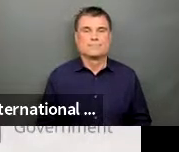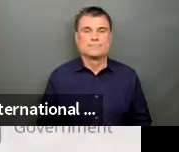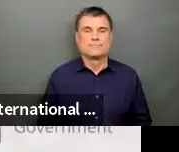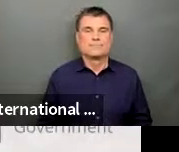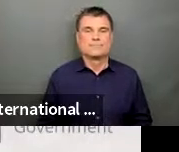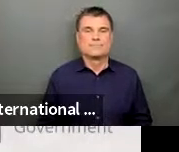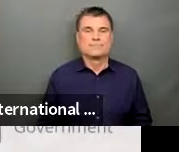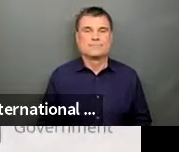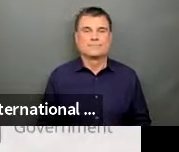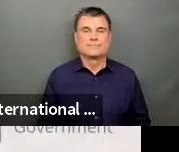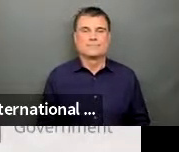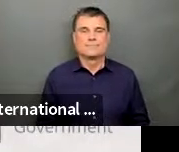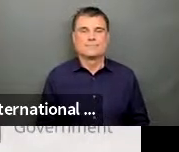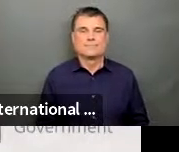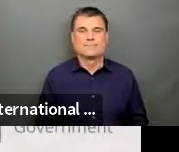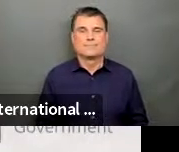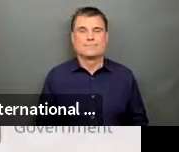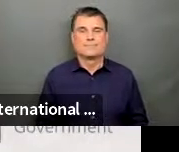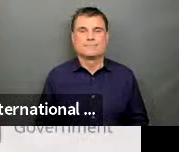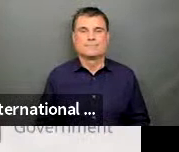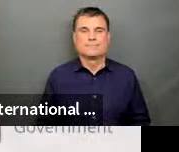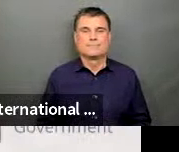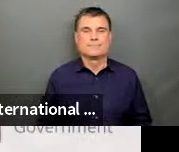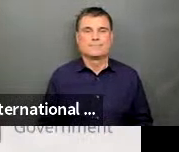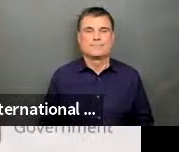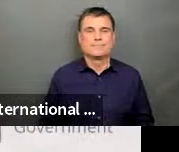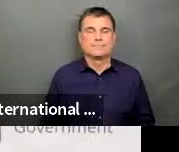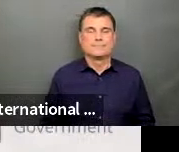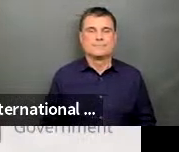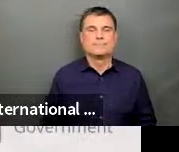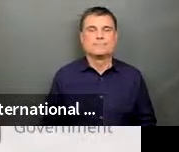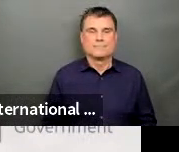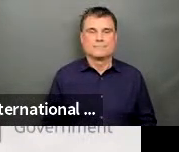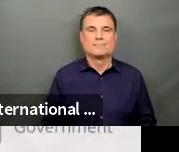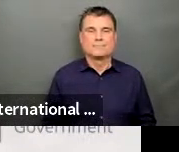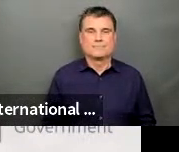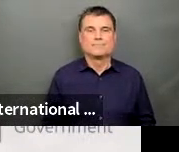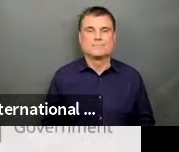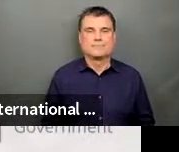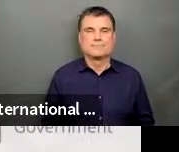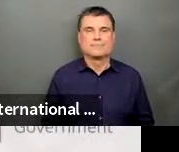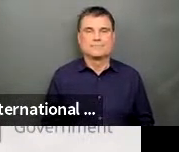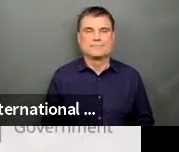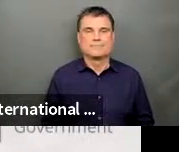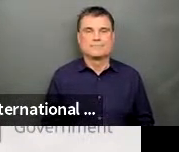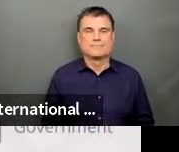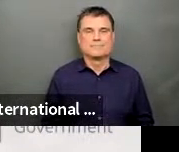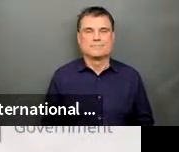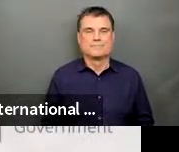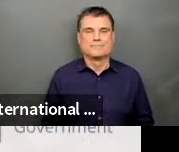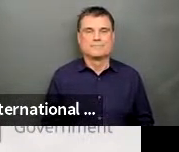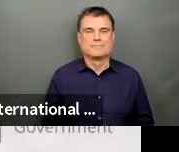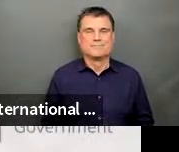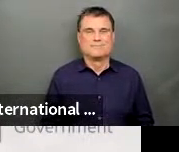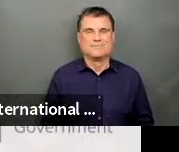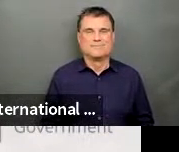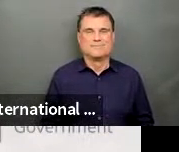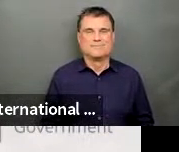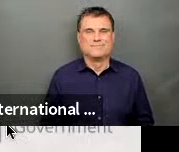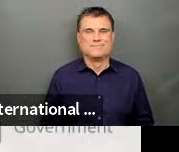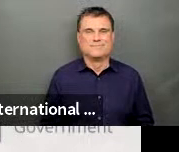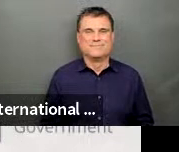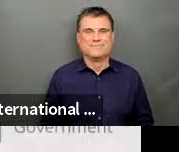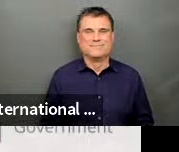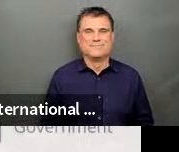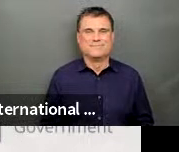One. No. Yeah, I can hear me. One, one. No, hold on. I'm just going to stop